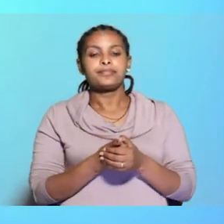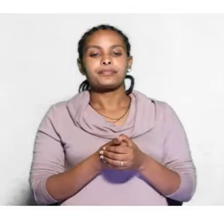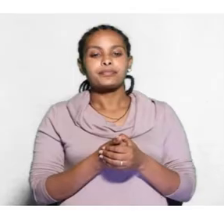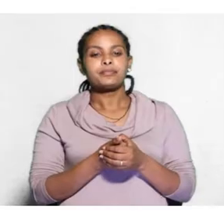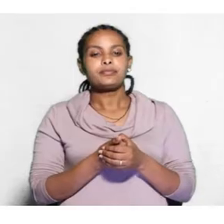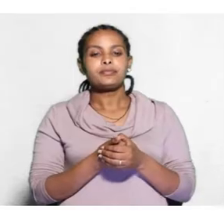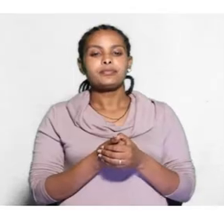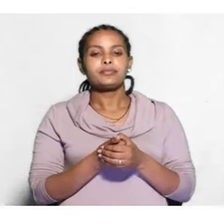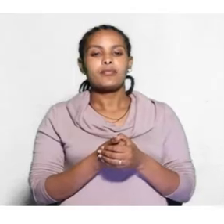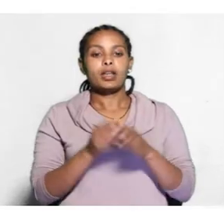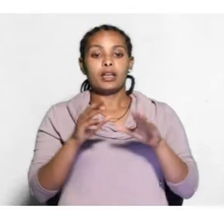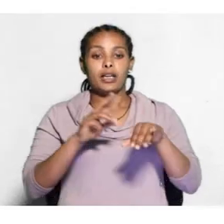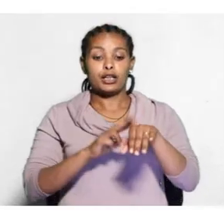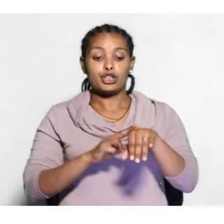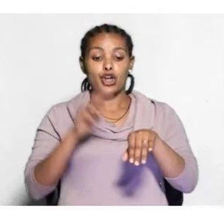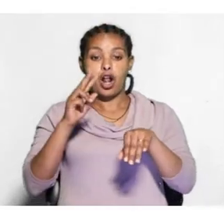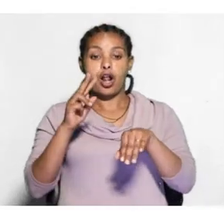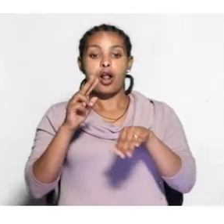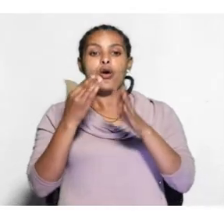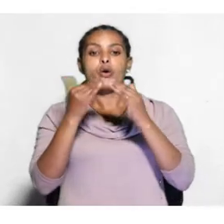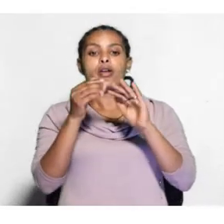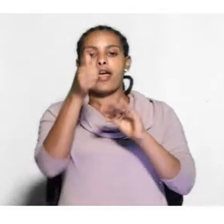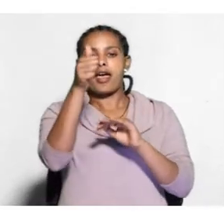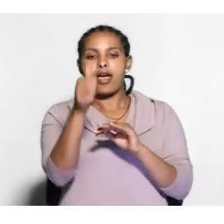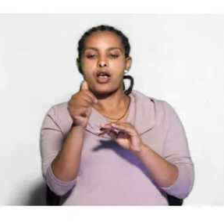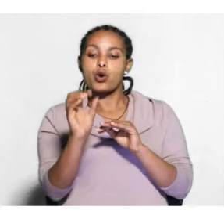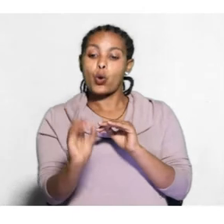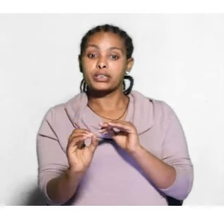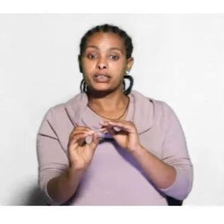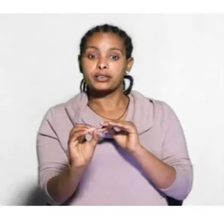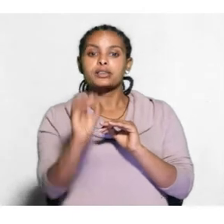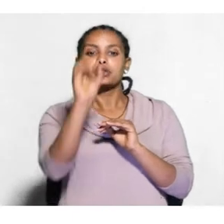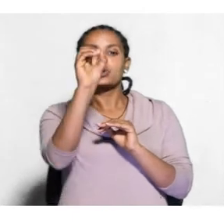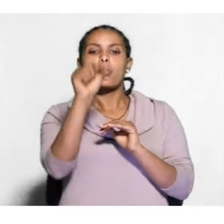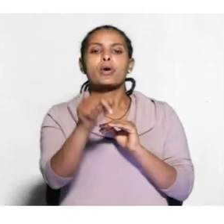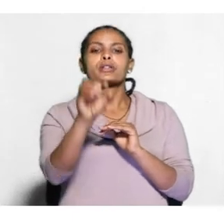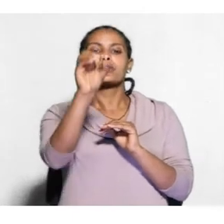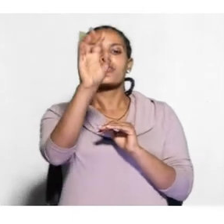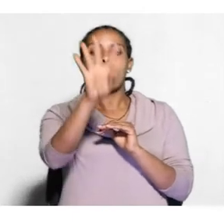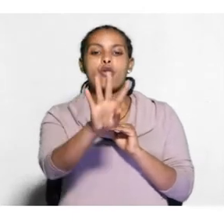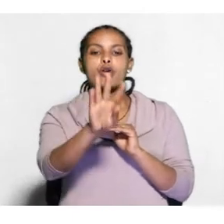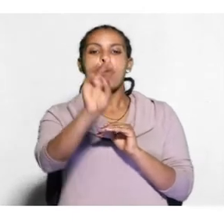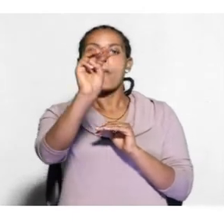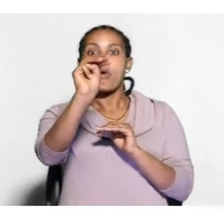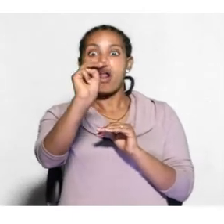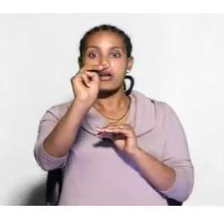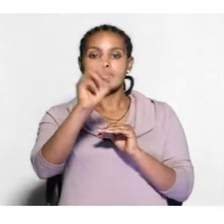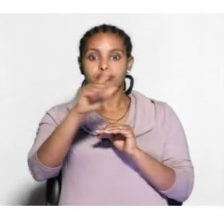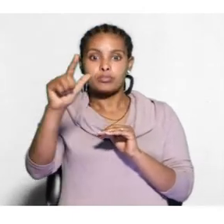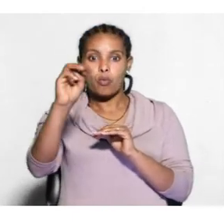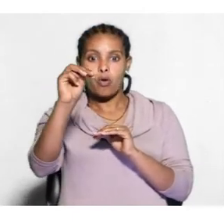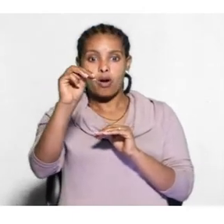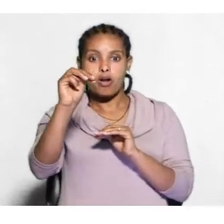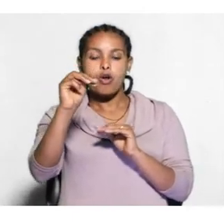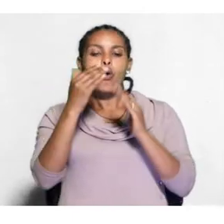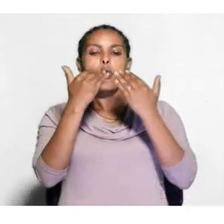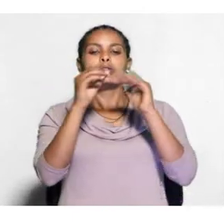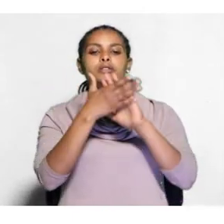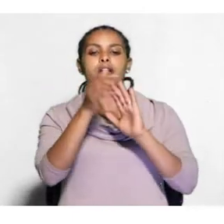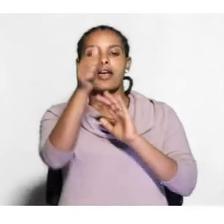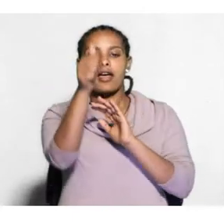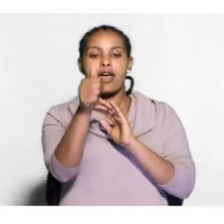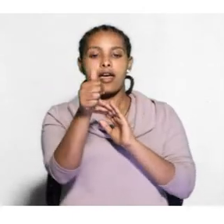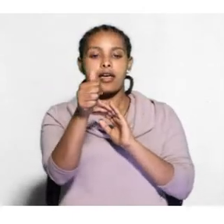given initial construction anodes equal 0.4 molar concentration of